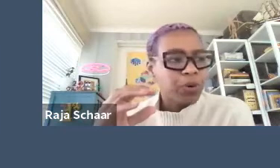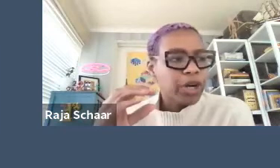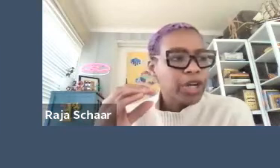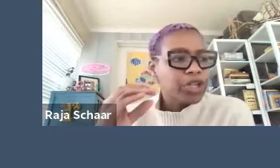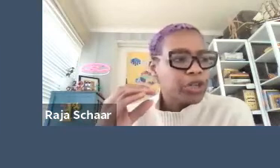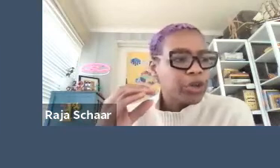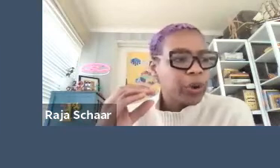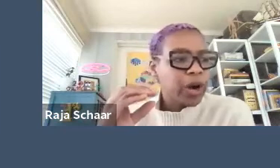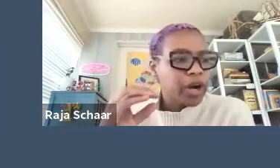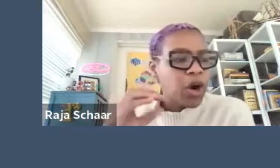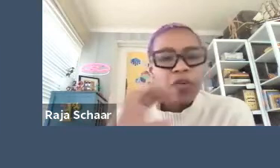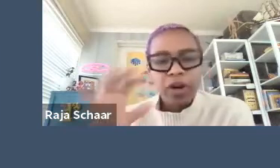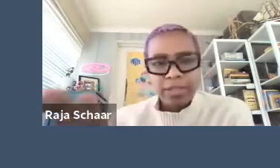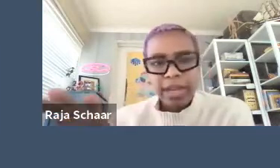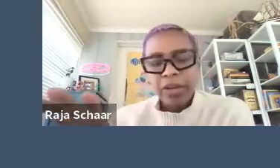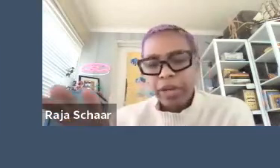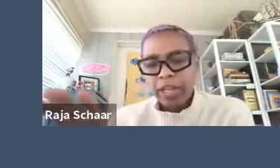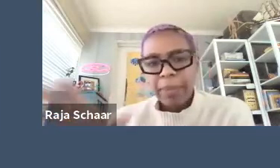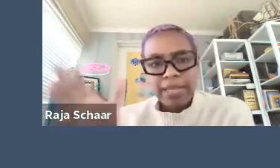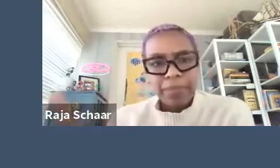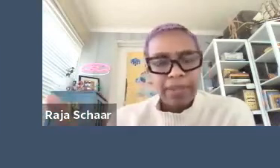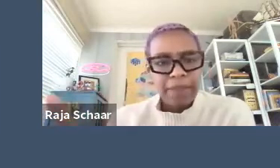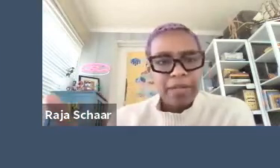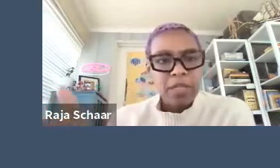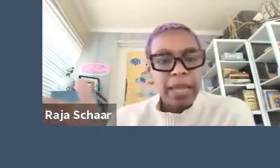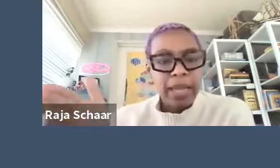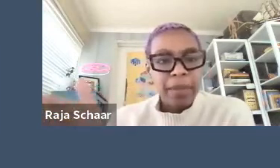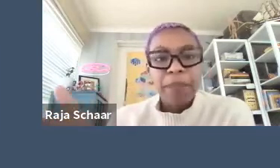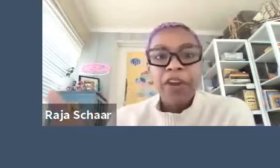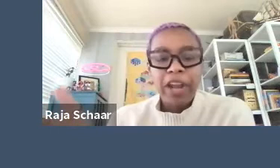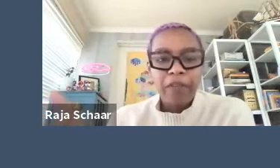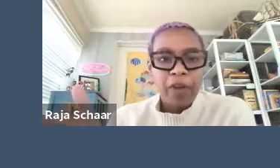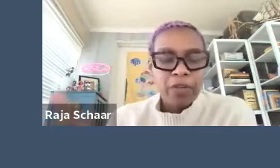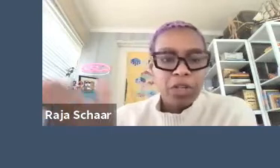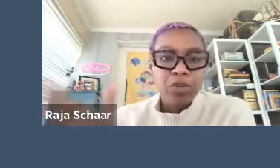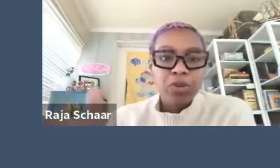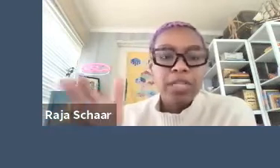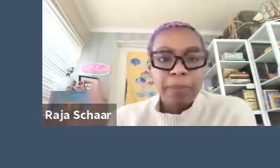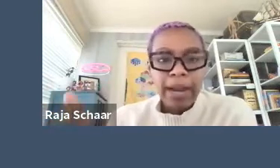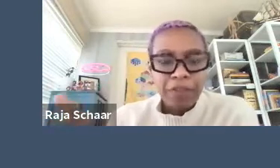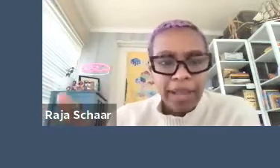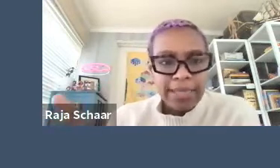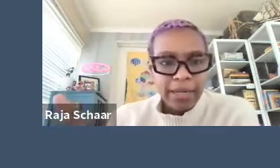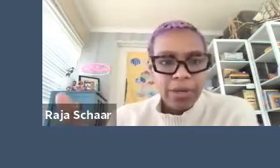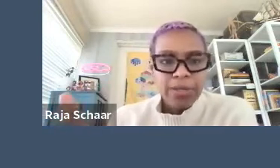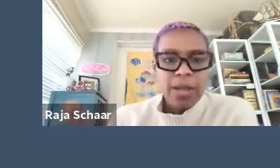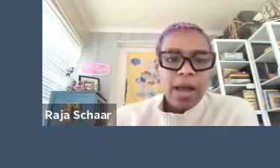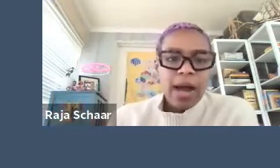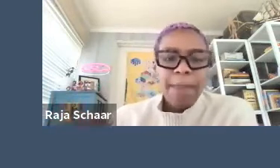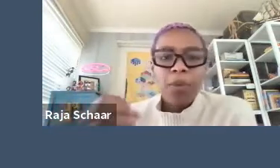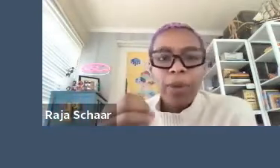introduce more to our overall design curriculum. And it's something that I've been taking very careful effort to introduce into mine for the last 10